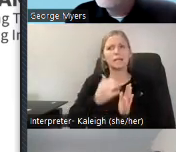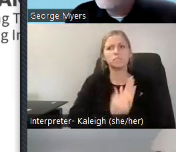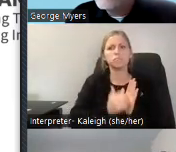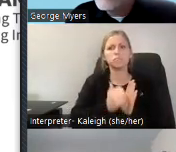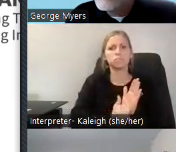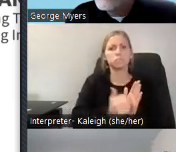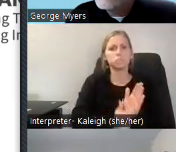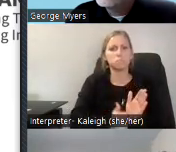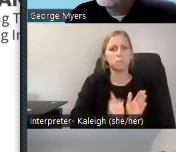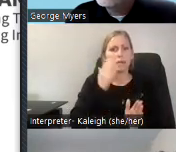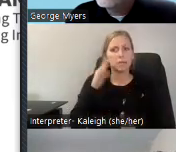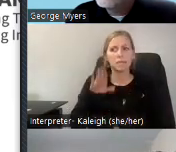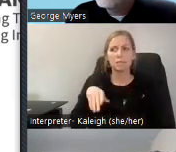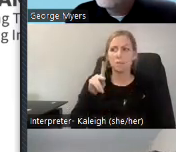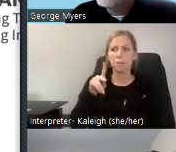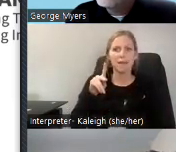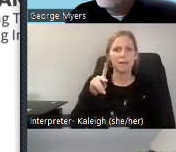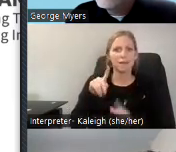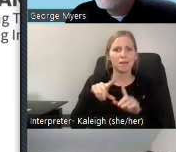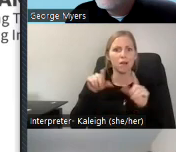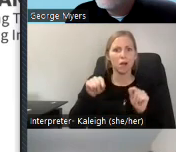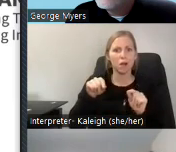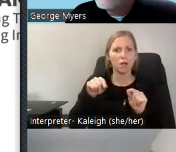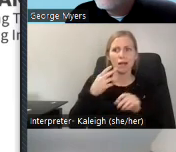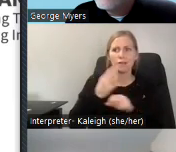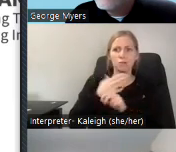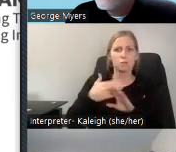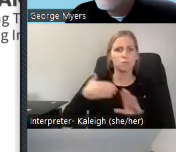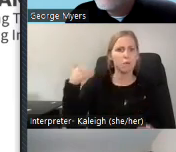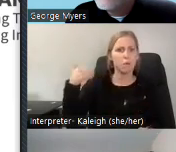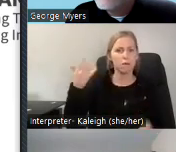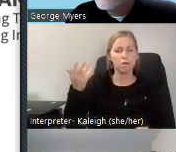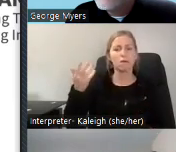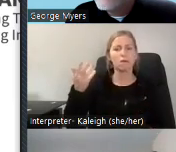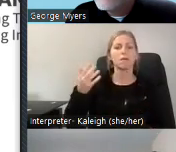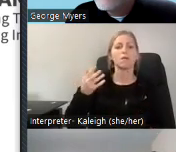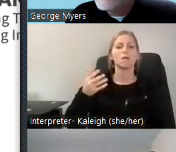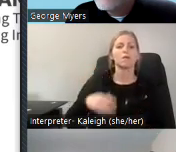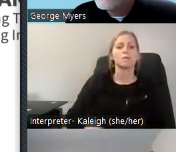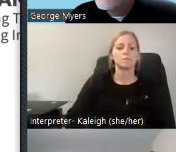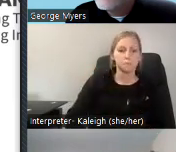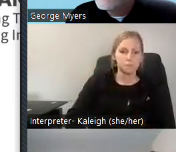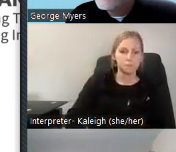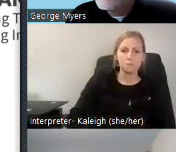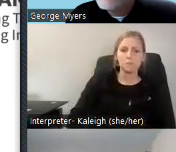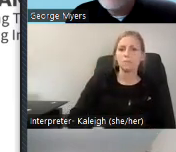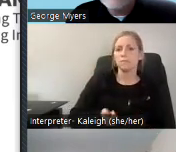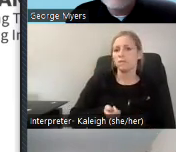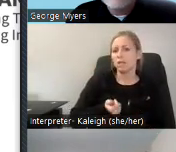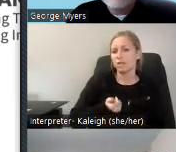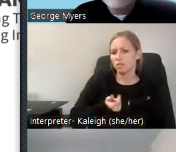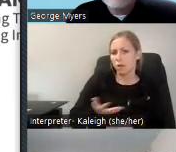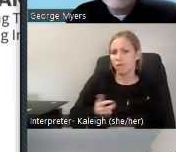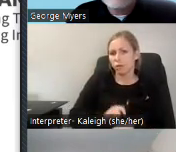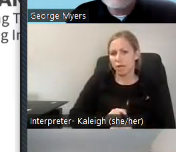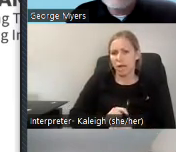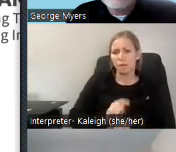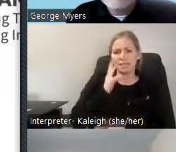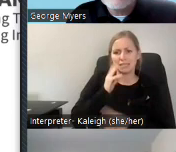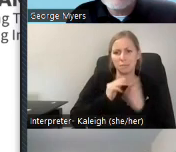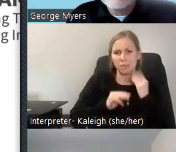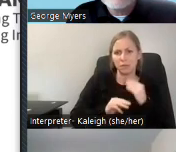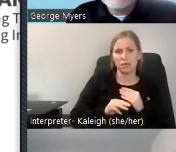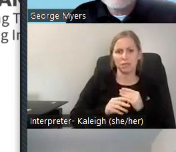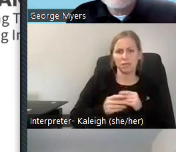bank card before. So after a couple of times of having negative